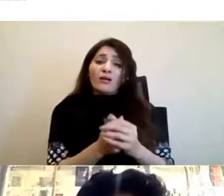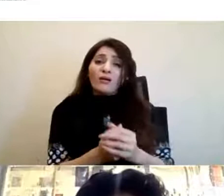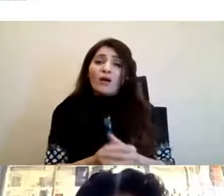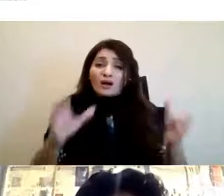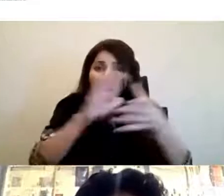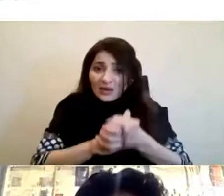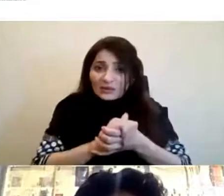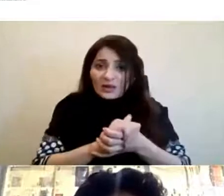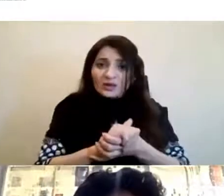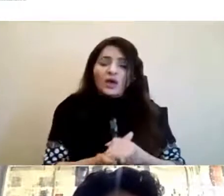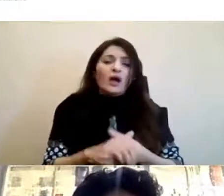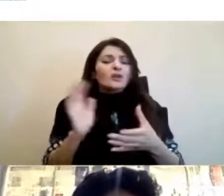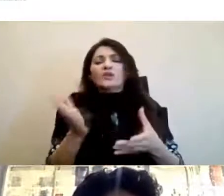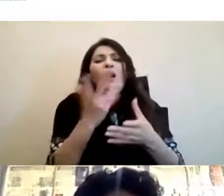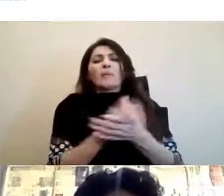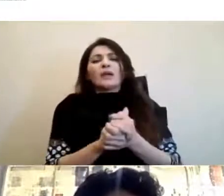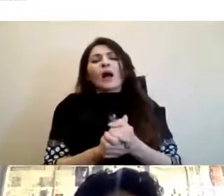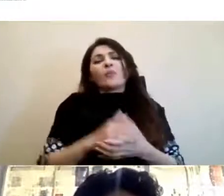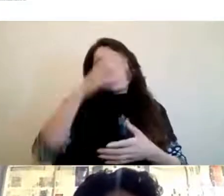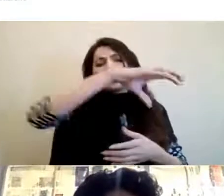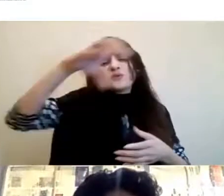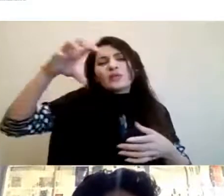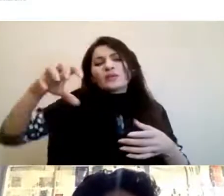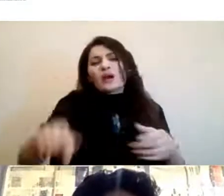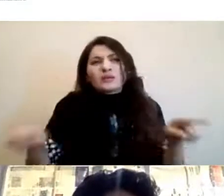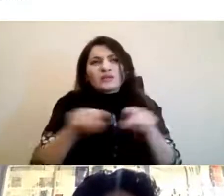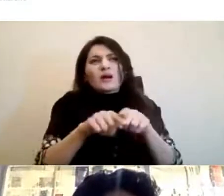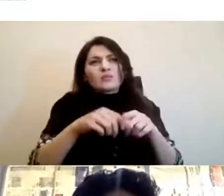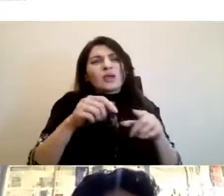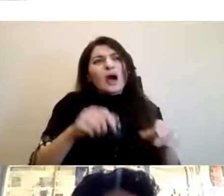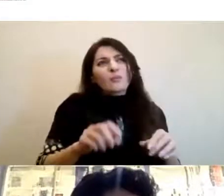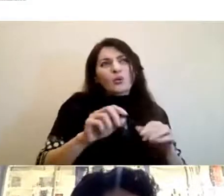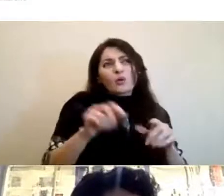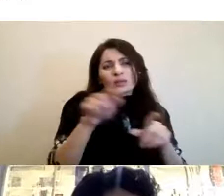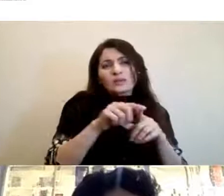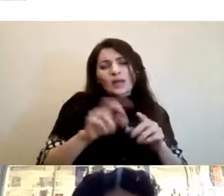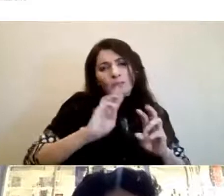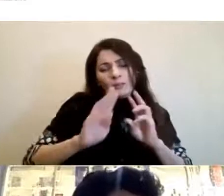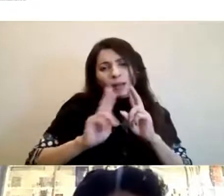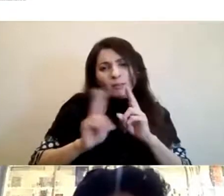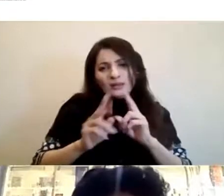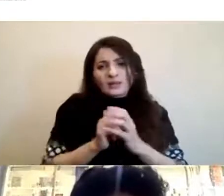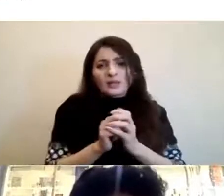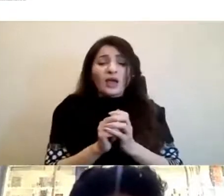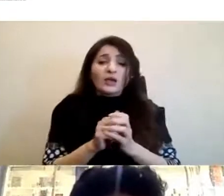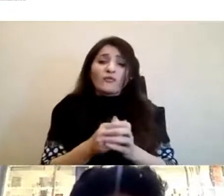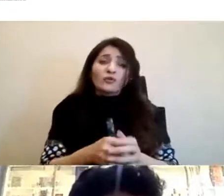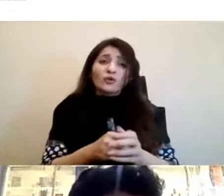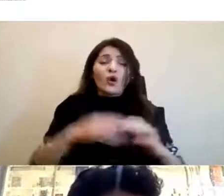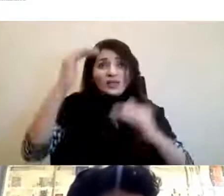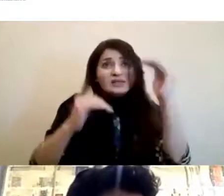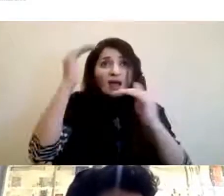with OPDs, you do come across countries slowly, realizing that they need to follow standards. At least that awareness has